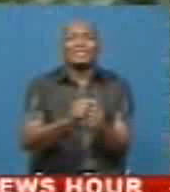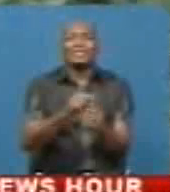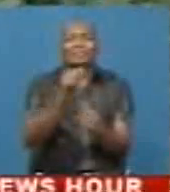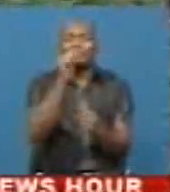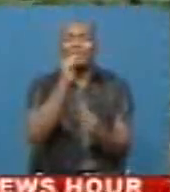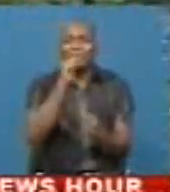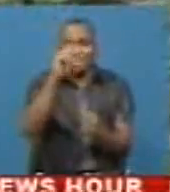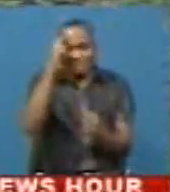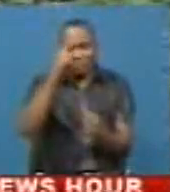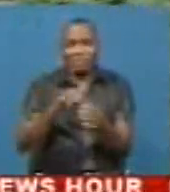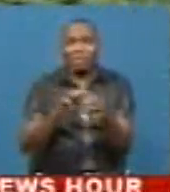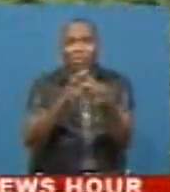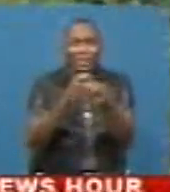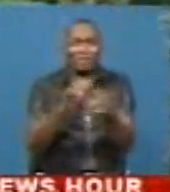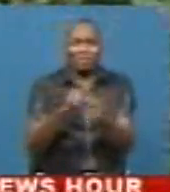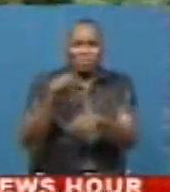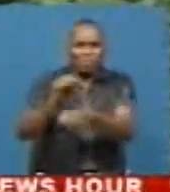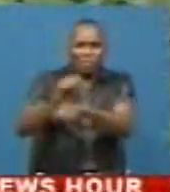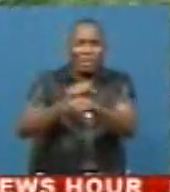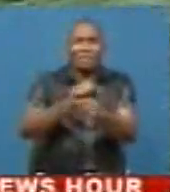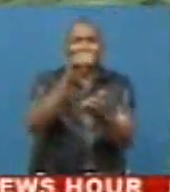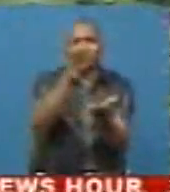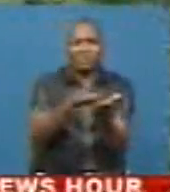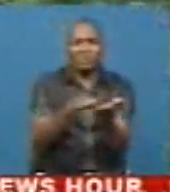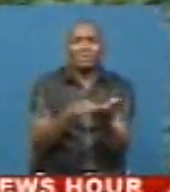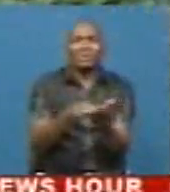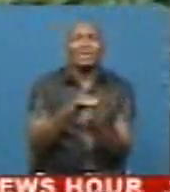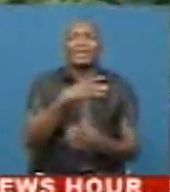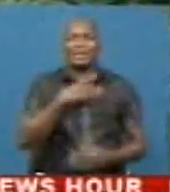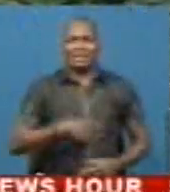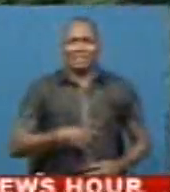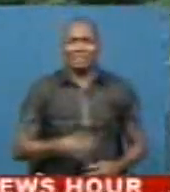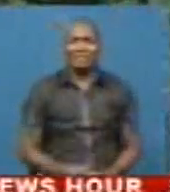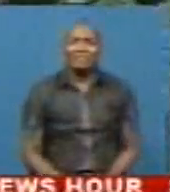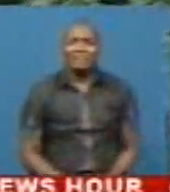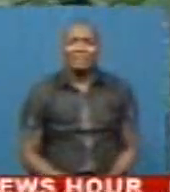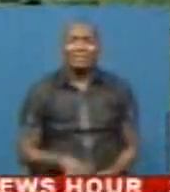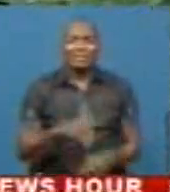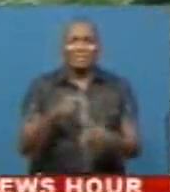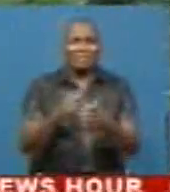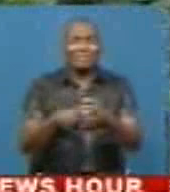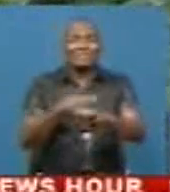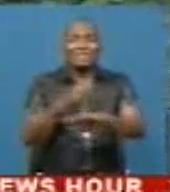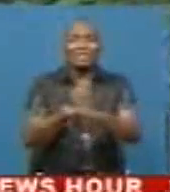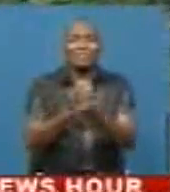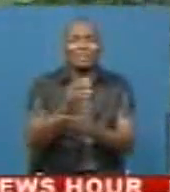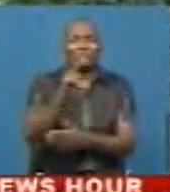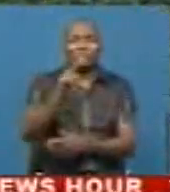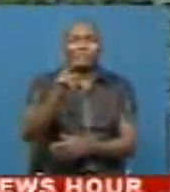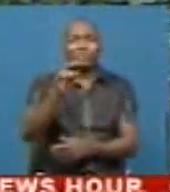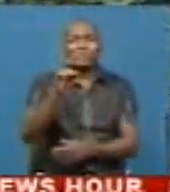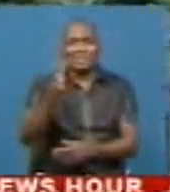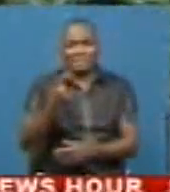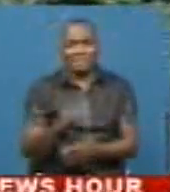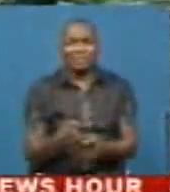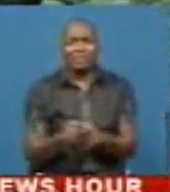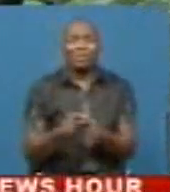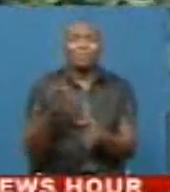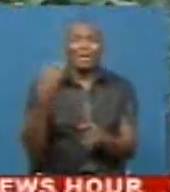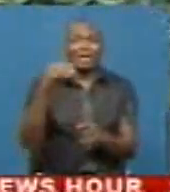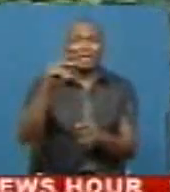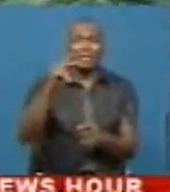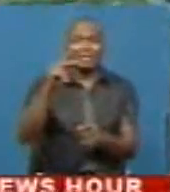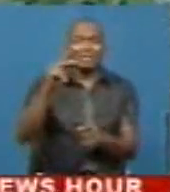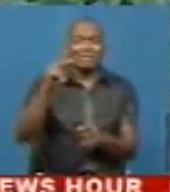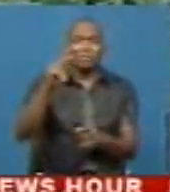private organizations to fight hunger across the African continent. It was founded in 2006 with the late